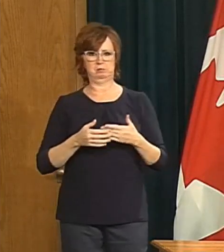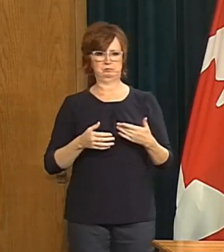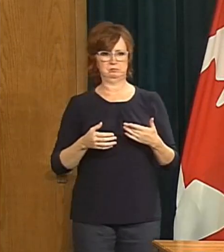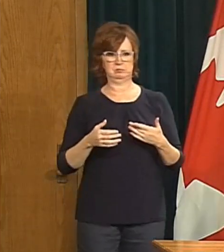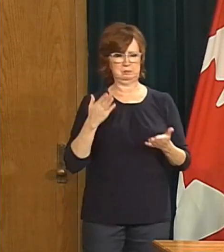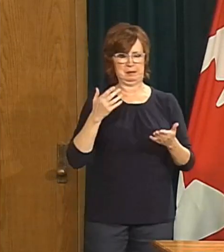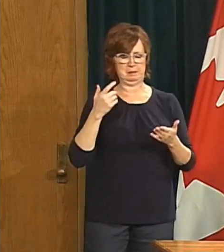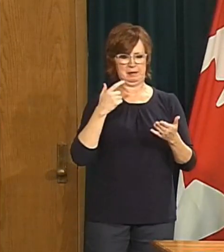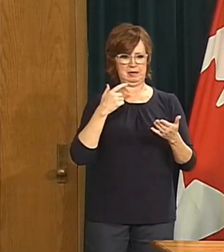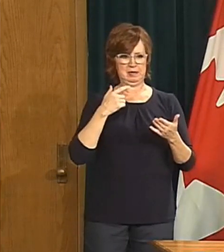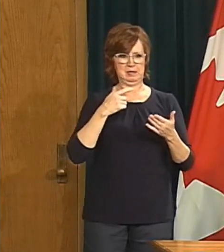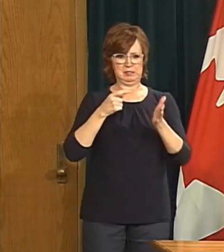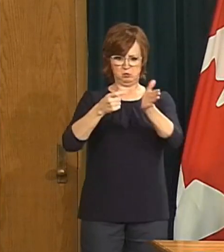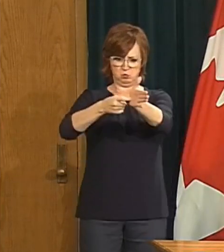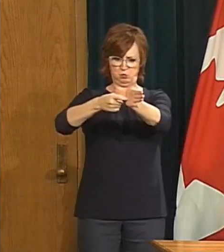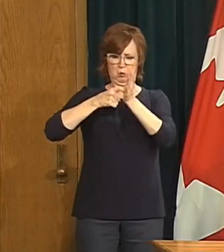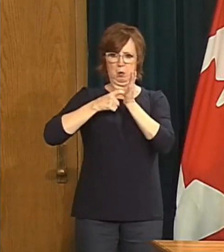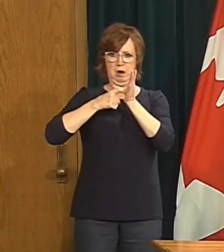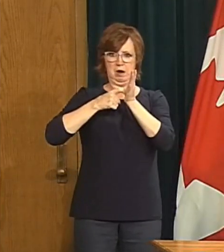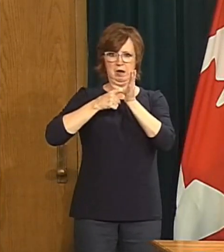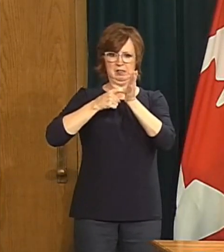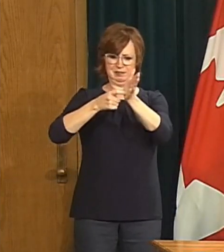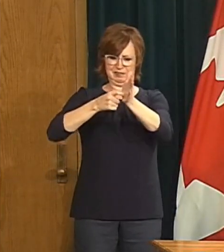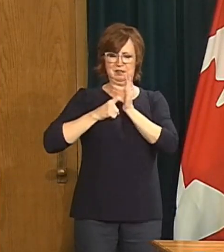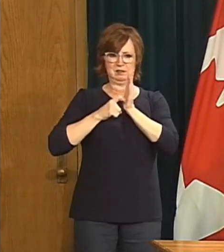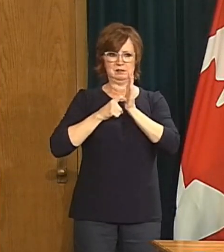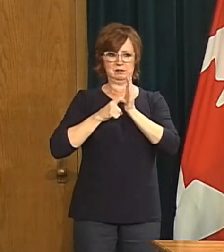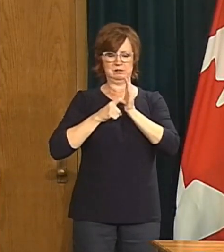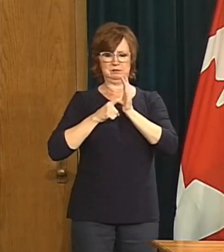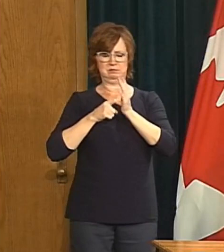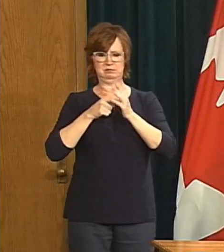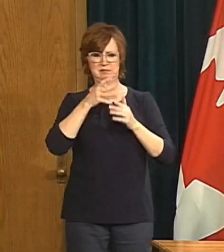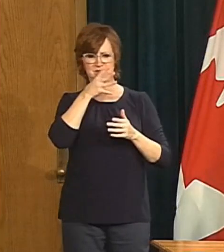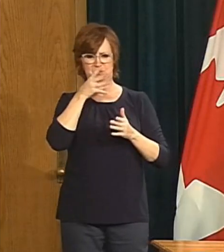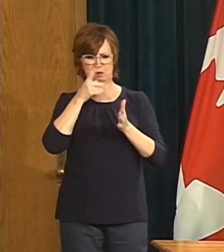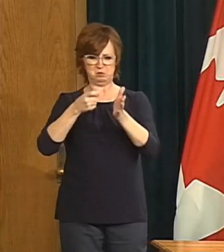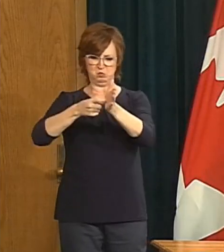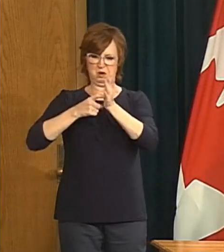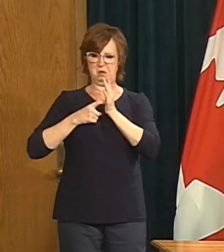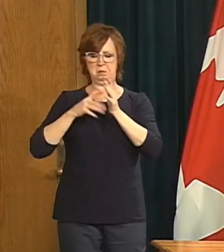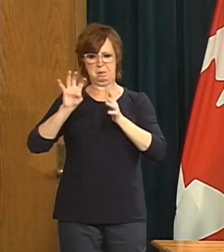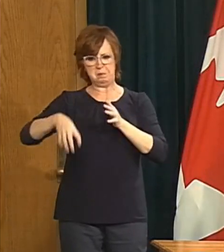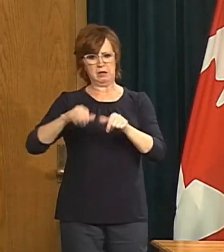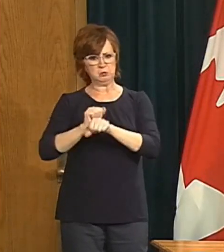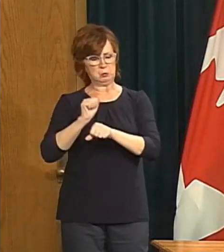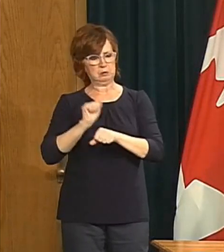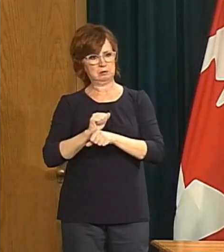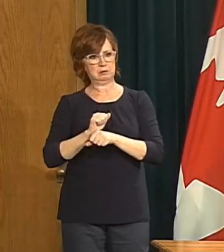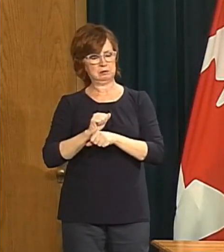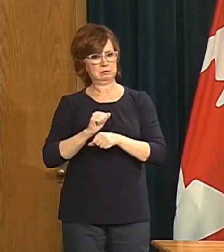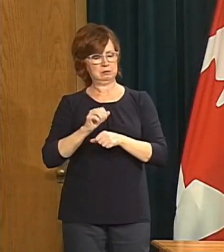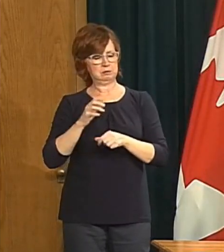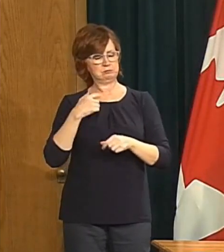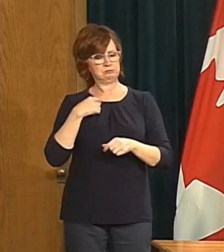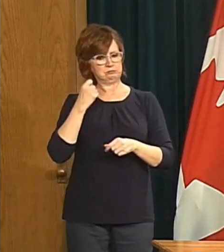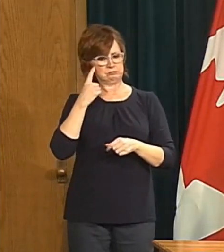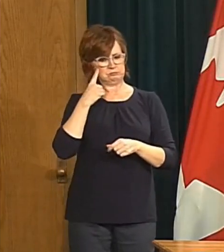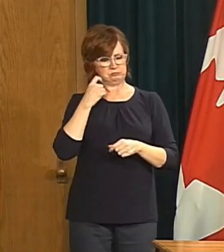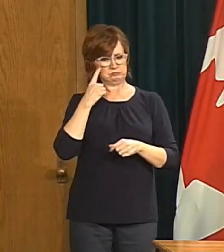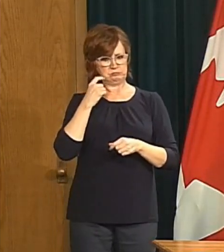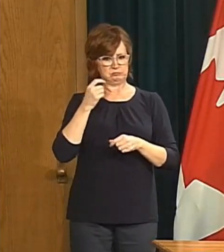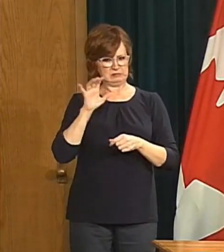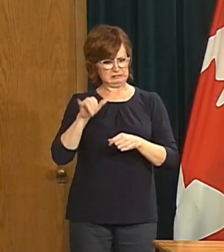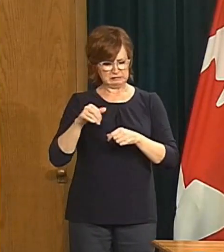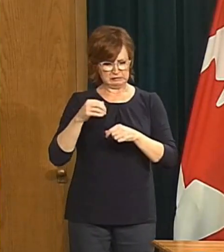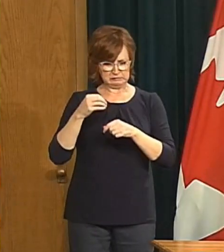too much into that word essential? I think it was in the allowable business category before. I'm just wondering if anything has changed or if